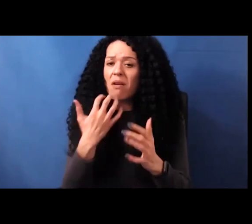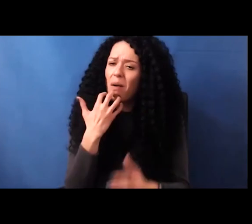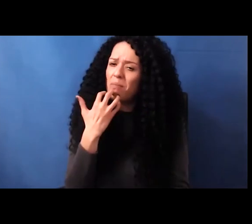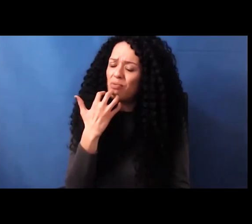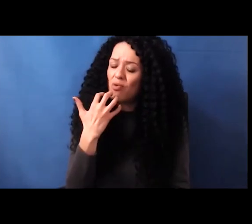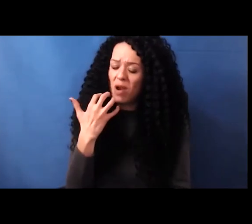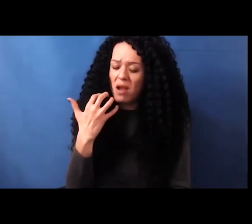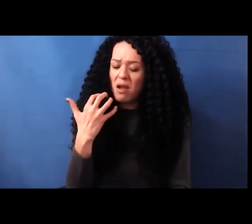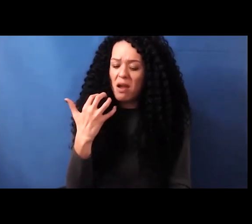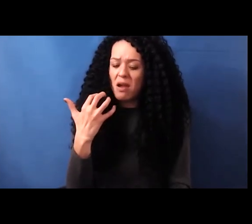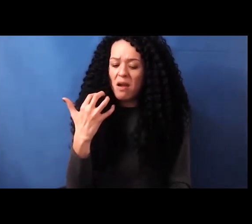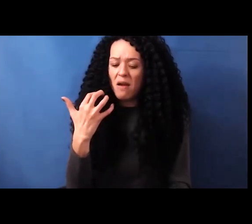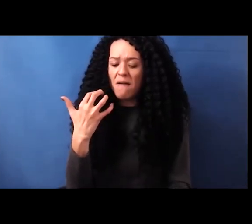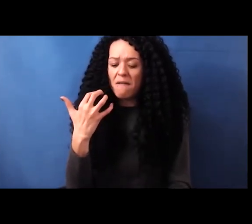the